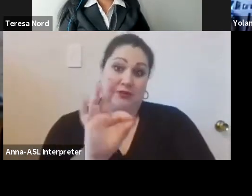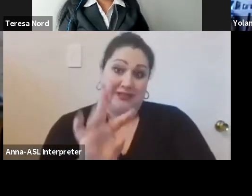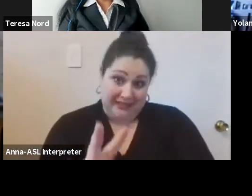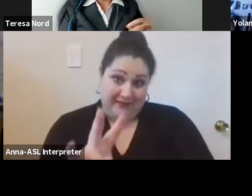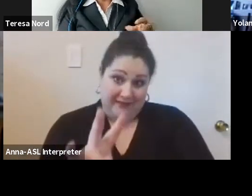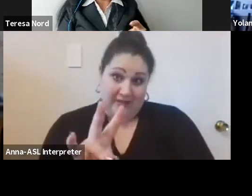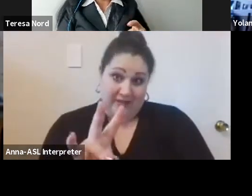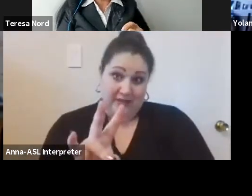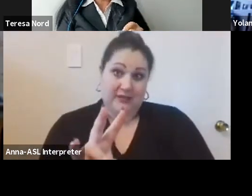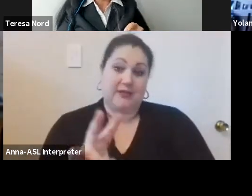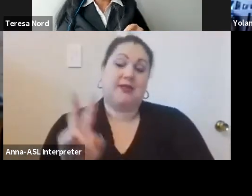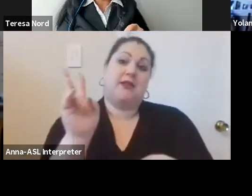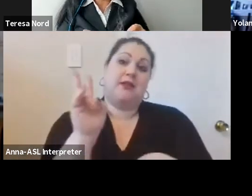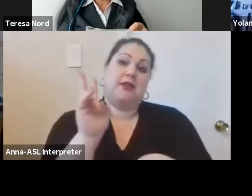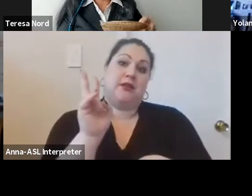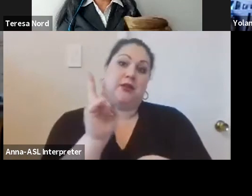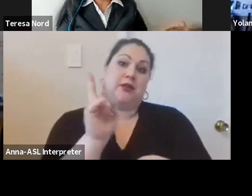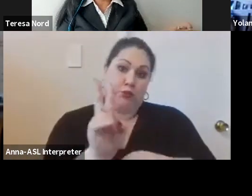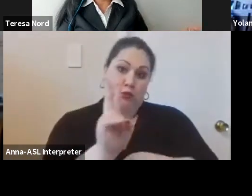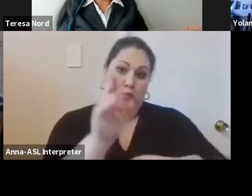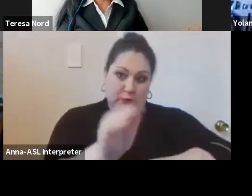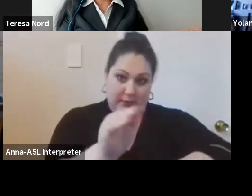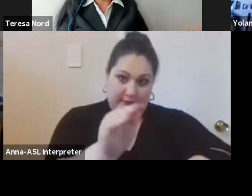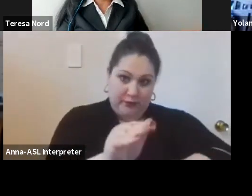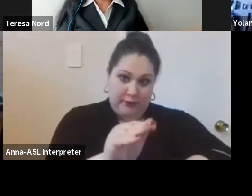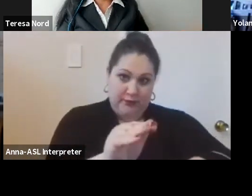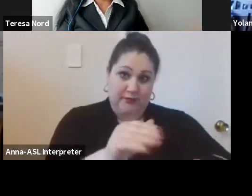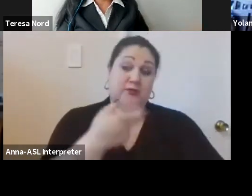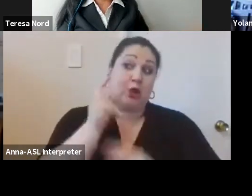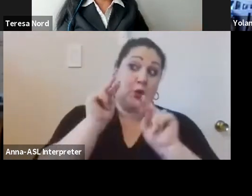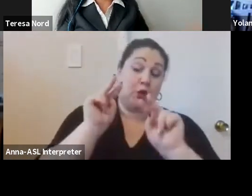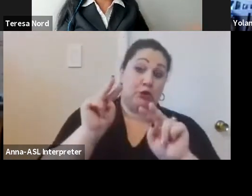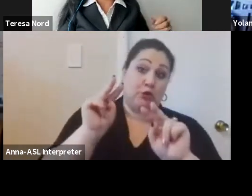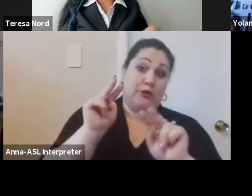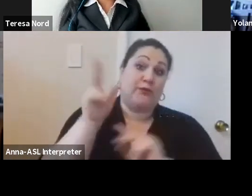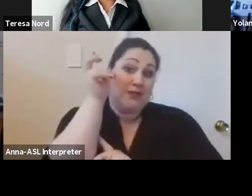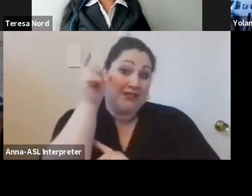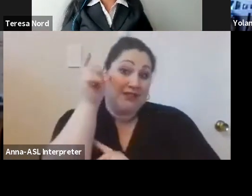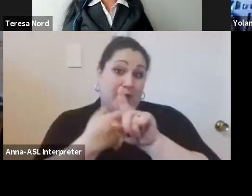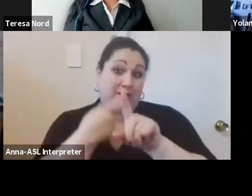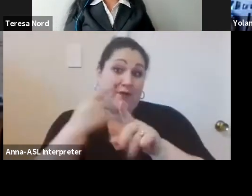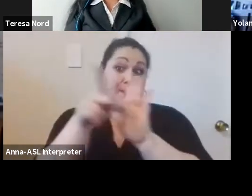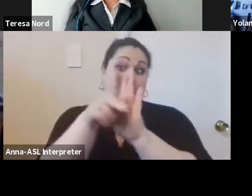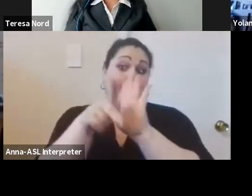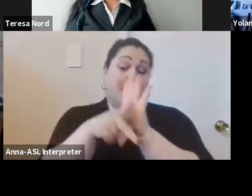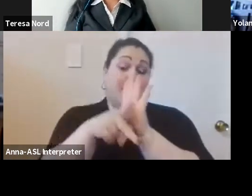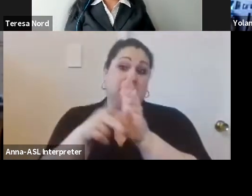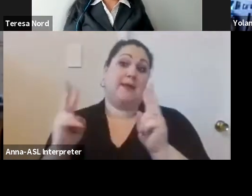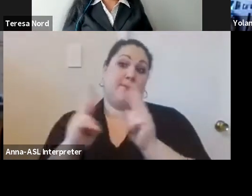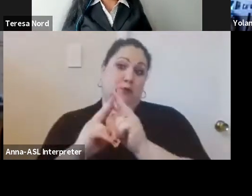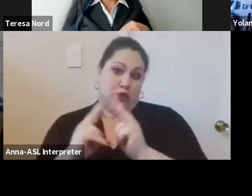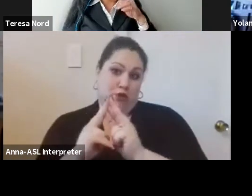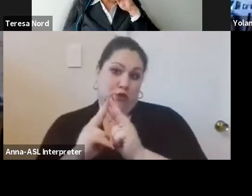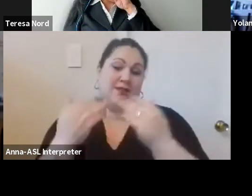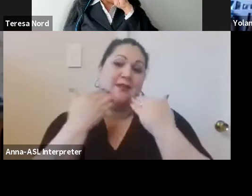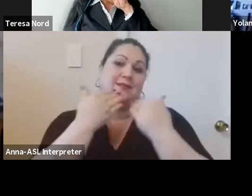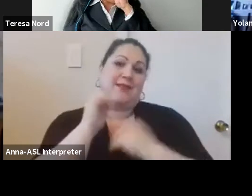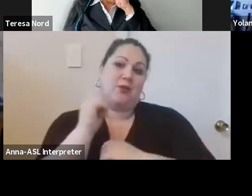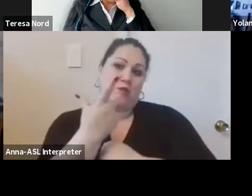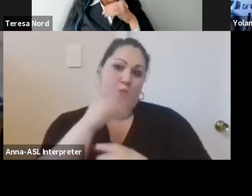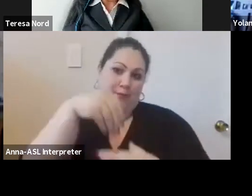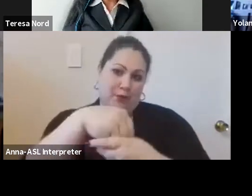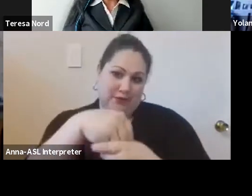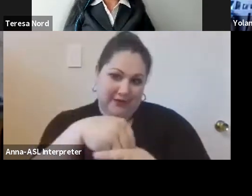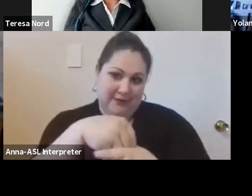We look forward to hearing from our policy partners And thank you all for being with us. And again,